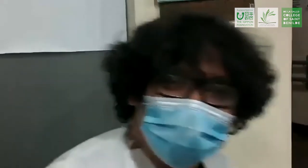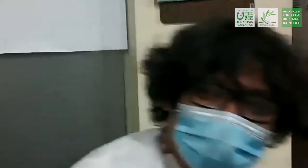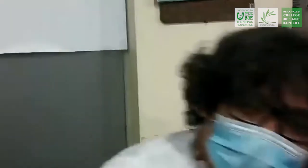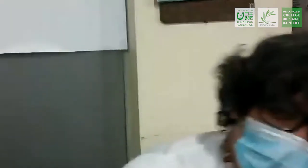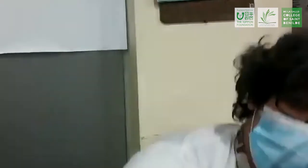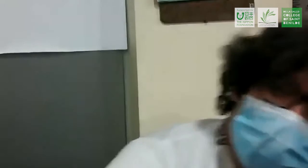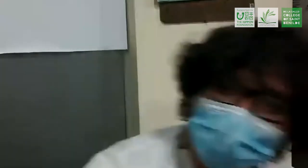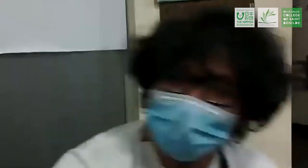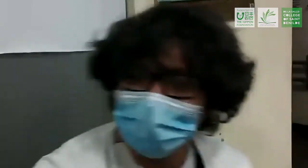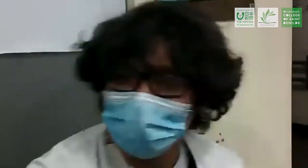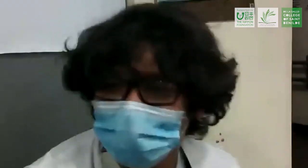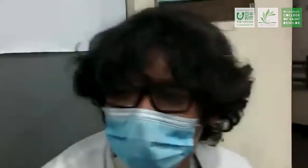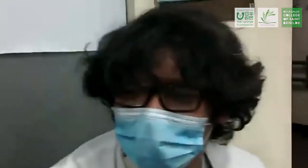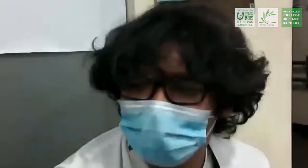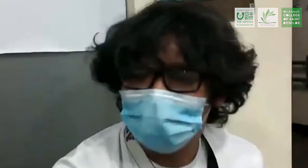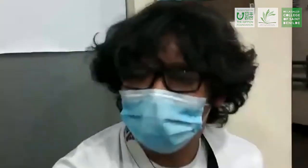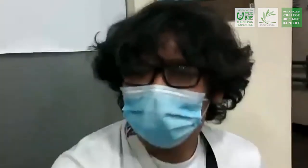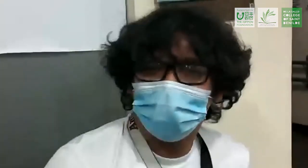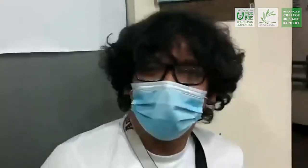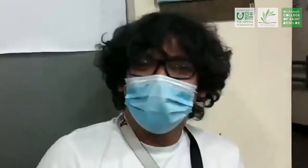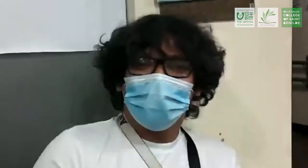My email is acting up here.